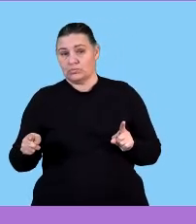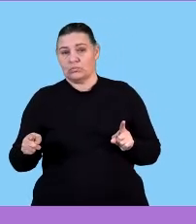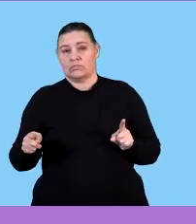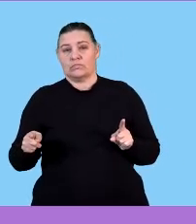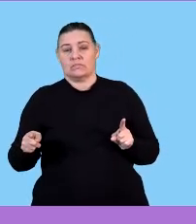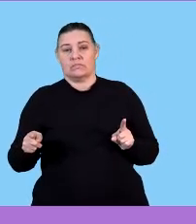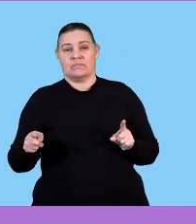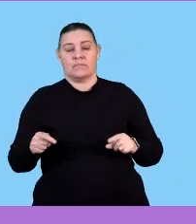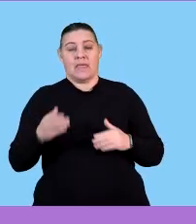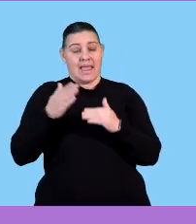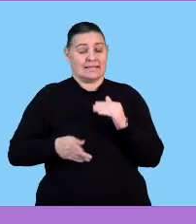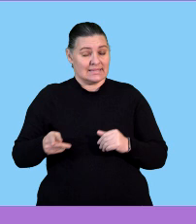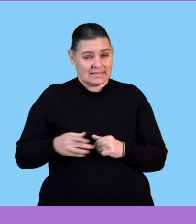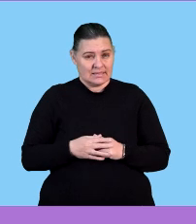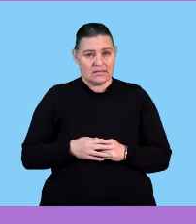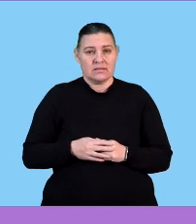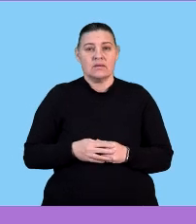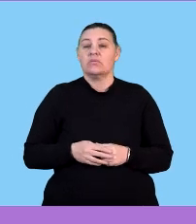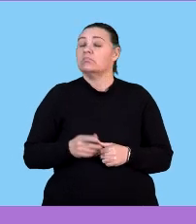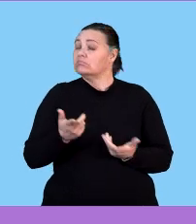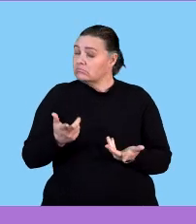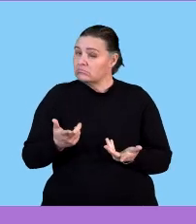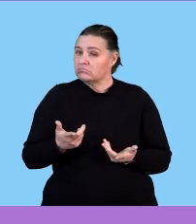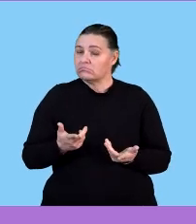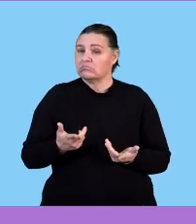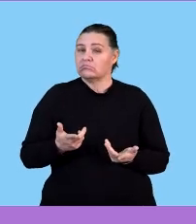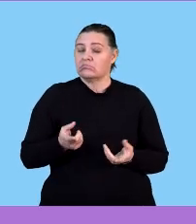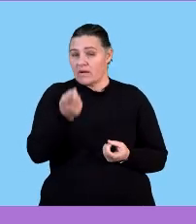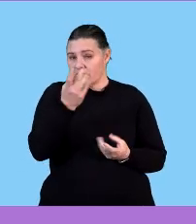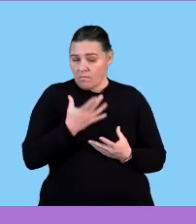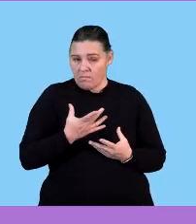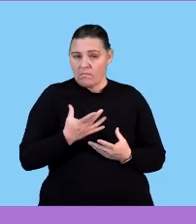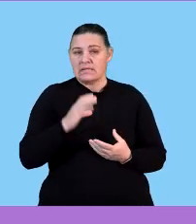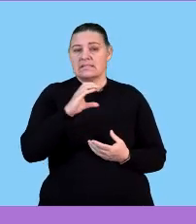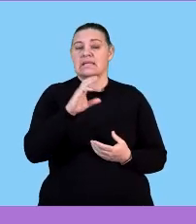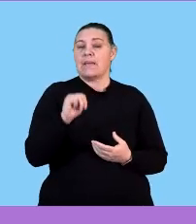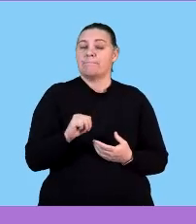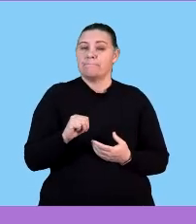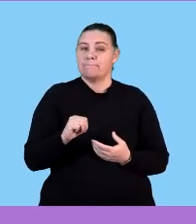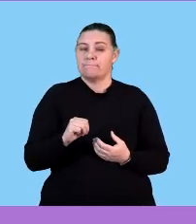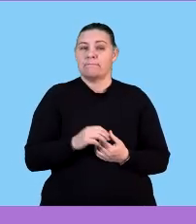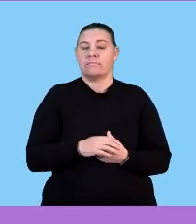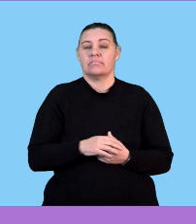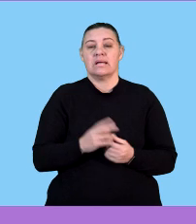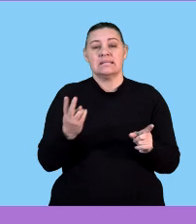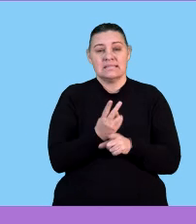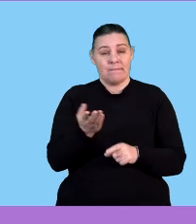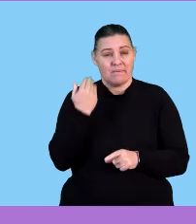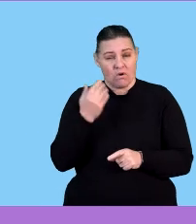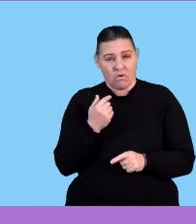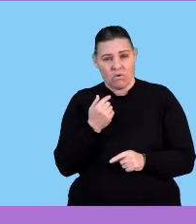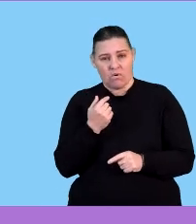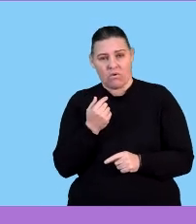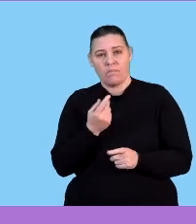to that point, right at the end. That'll tell us the distance in centimeters. So like the previous